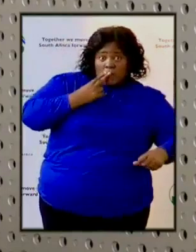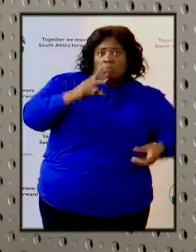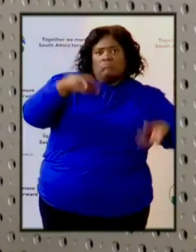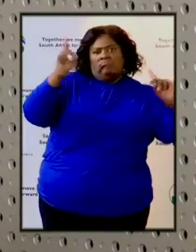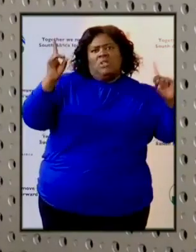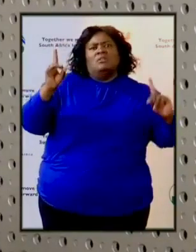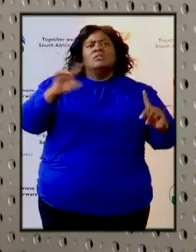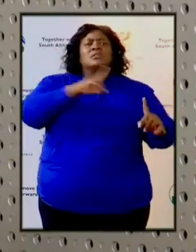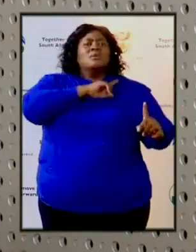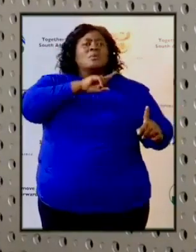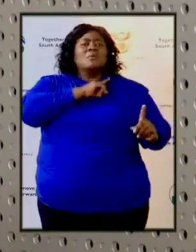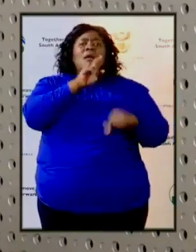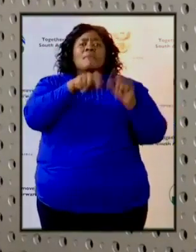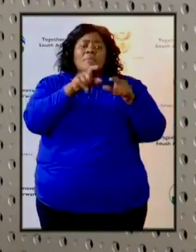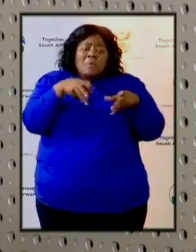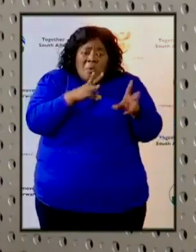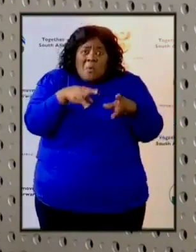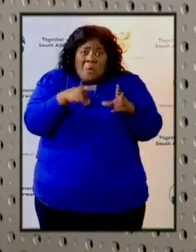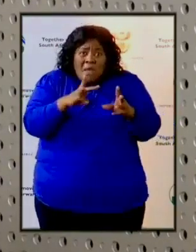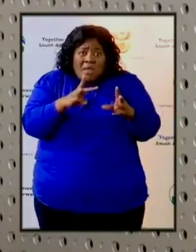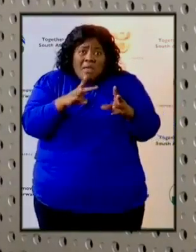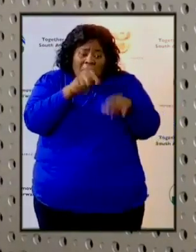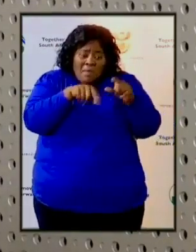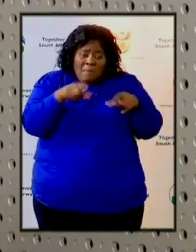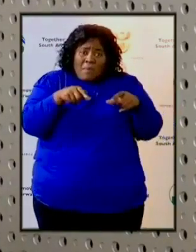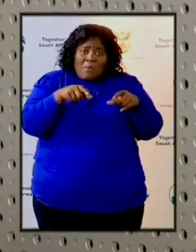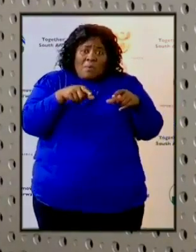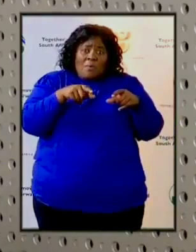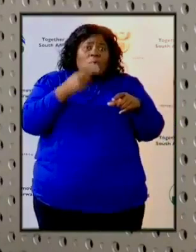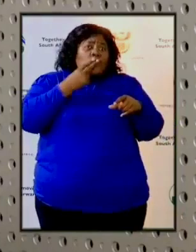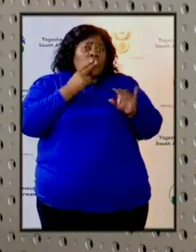way people smoke, especially the poor who share,